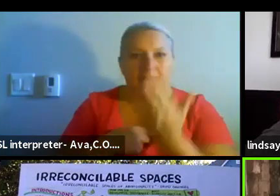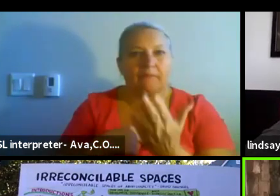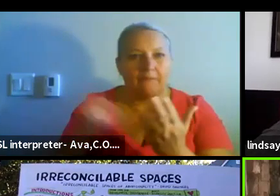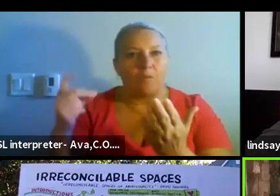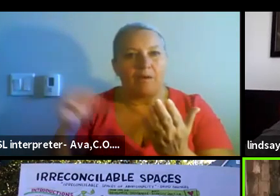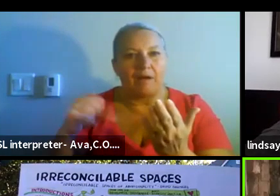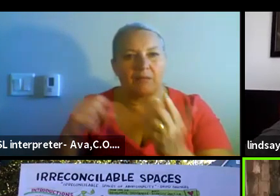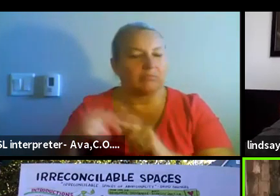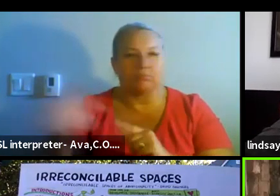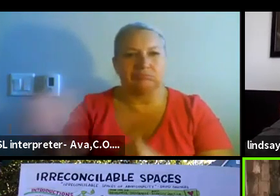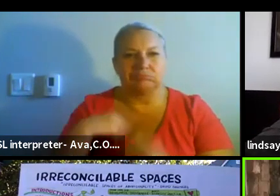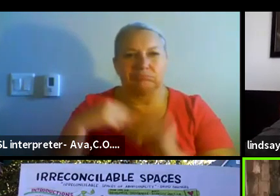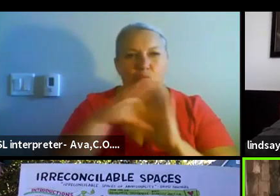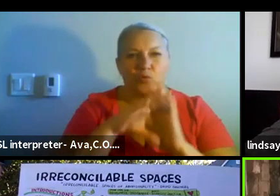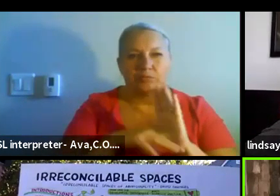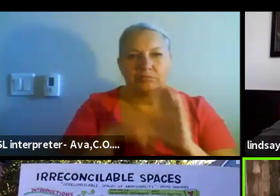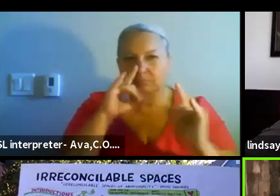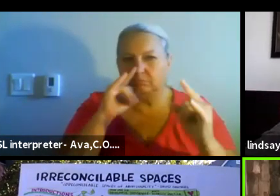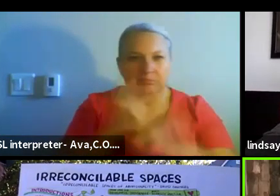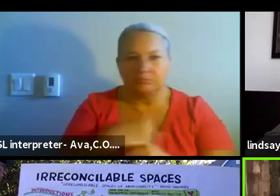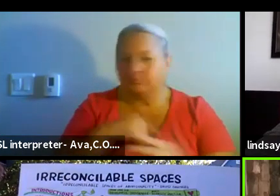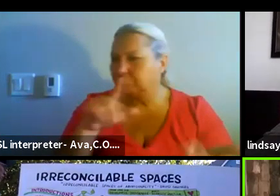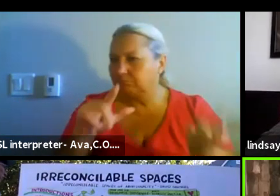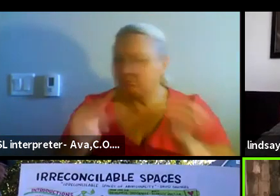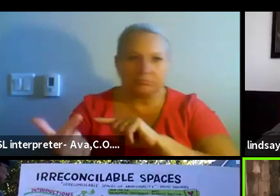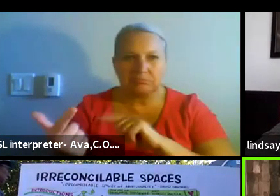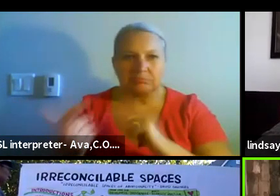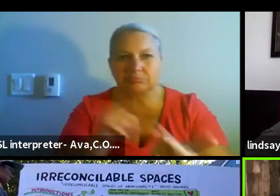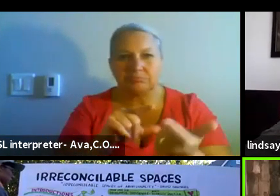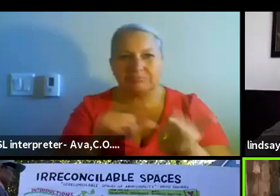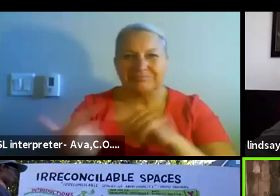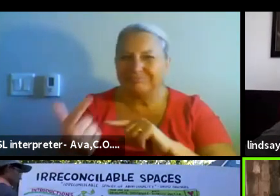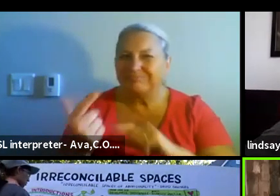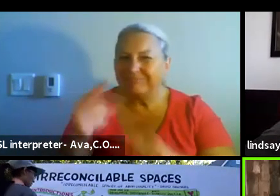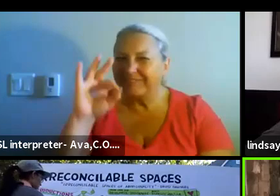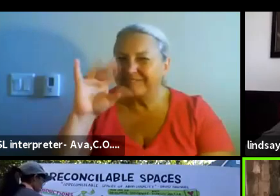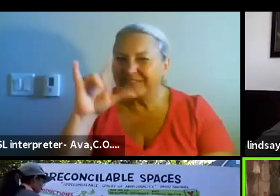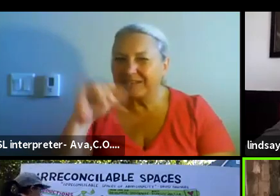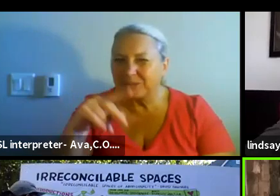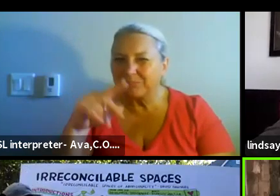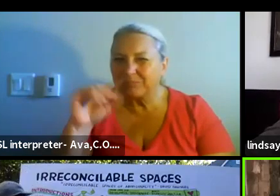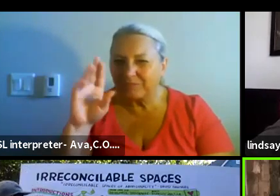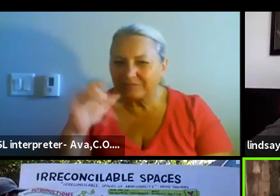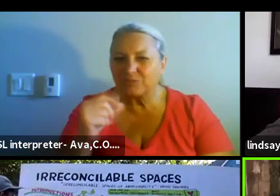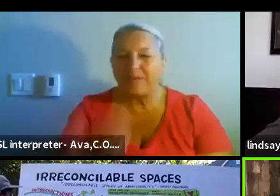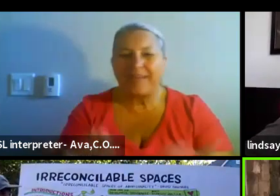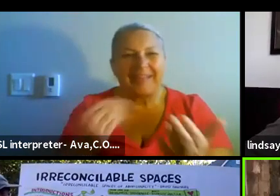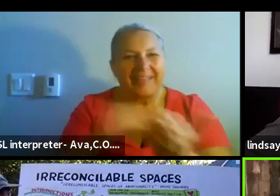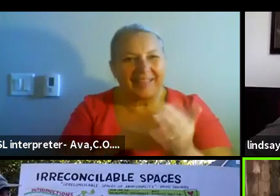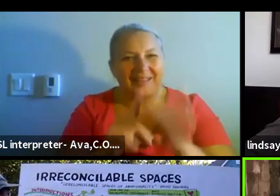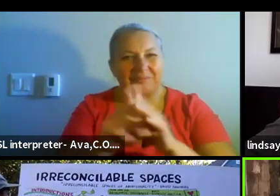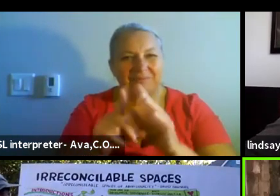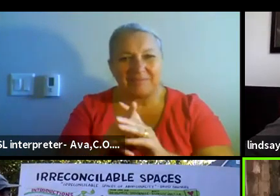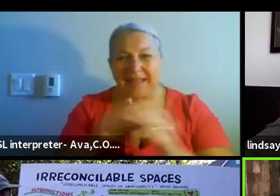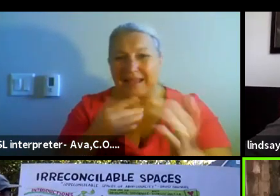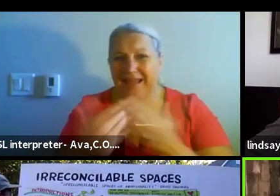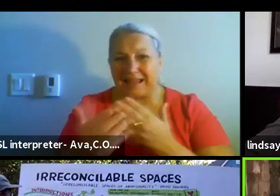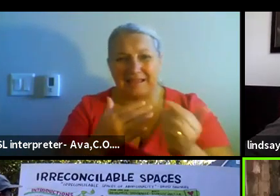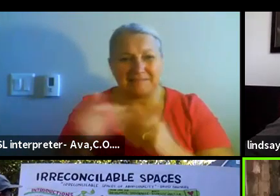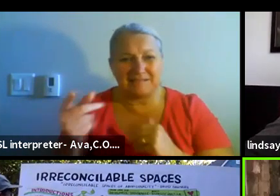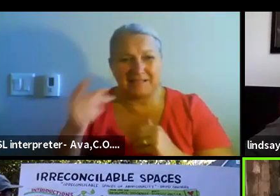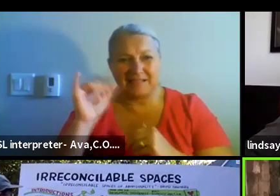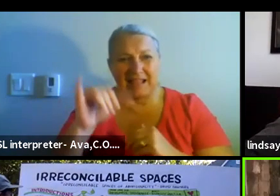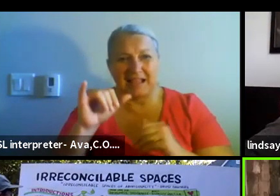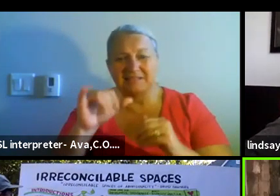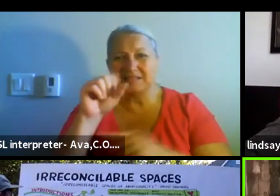this show would be, to flip the script. So the script was flipped again when Irreconcilable Spaces